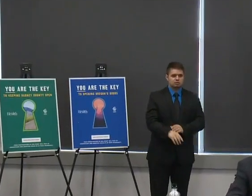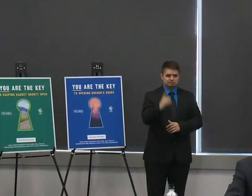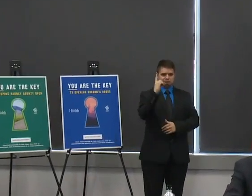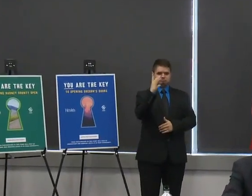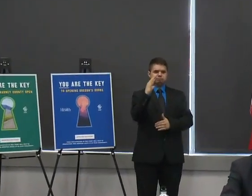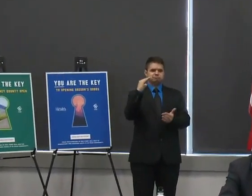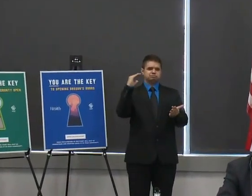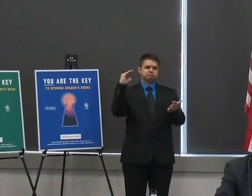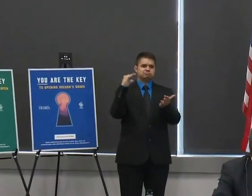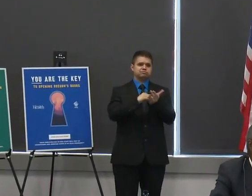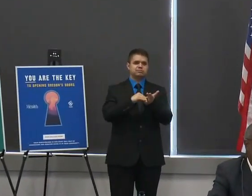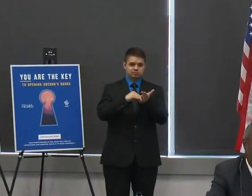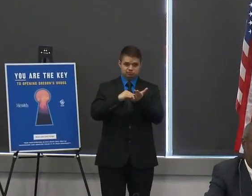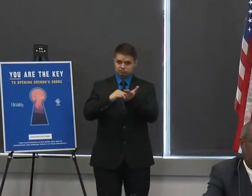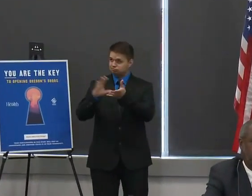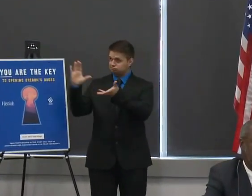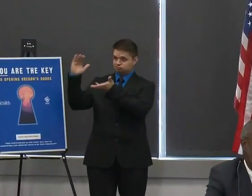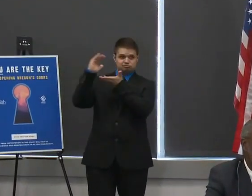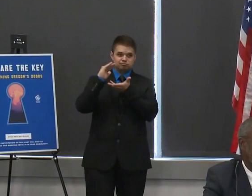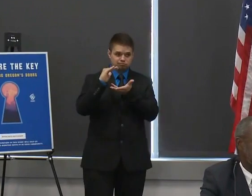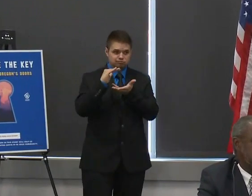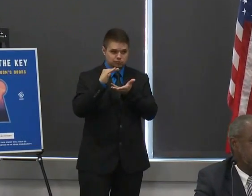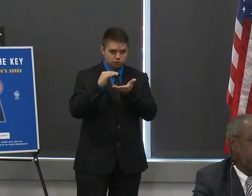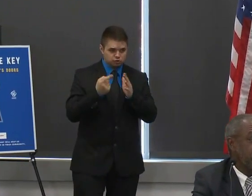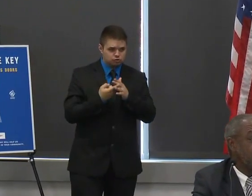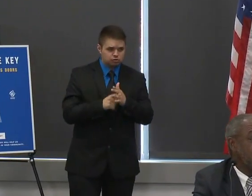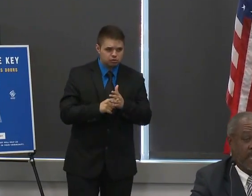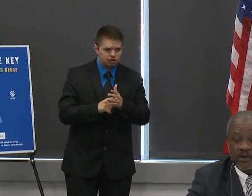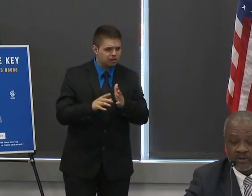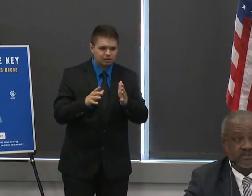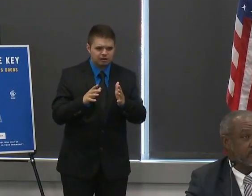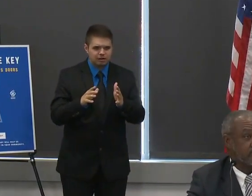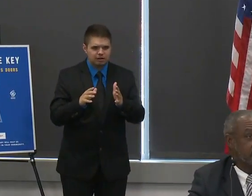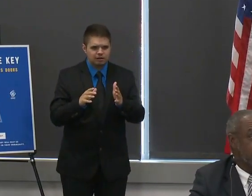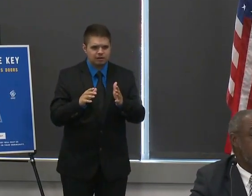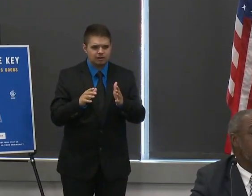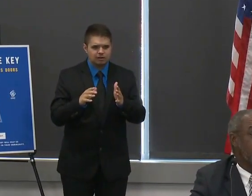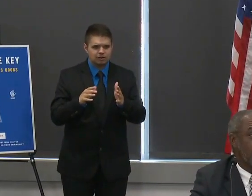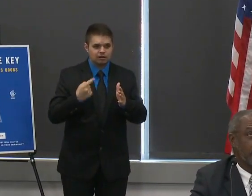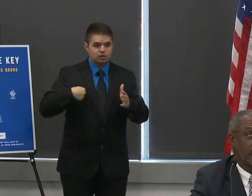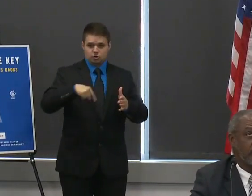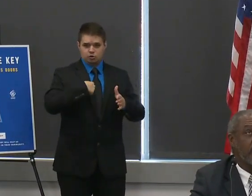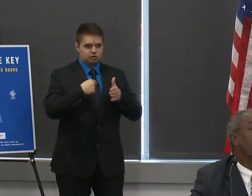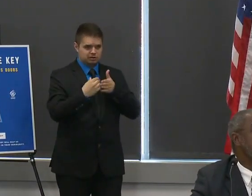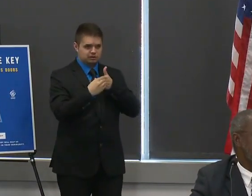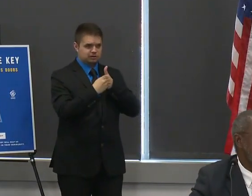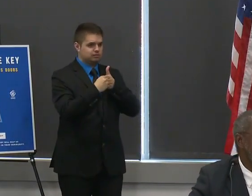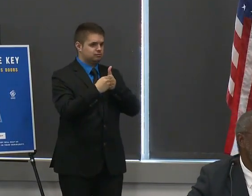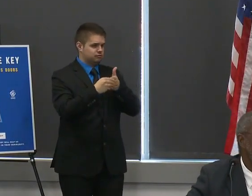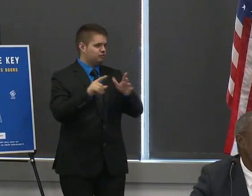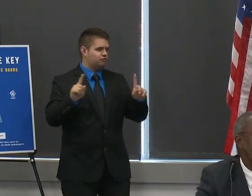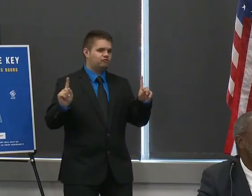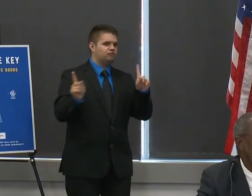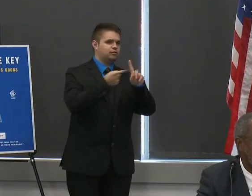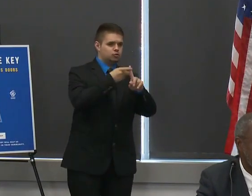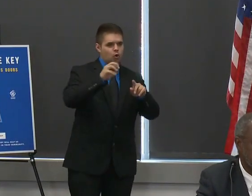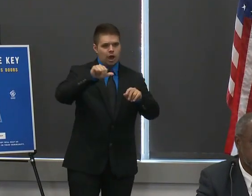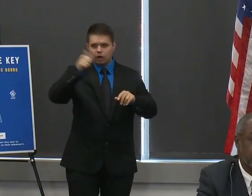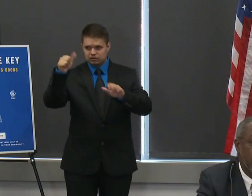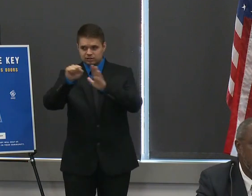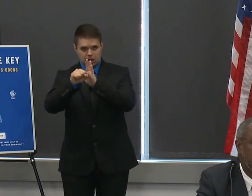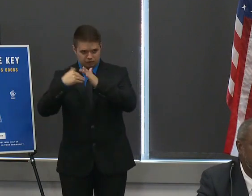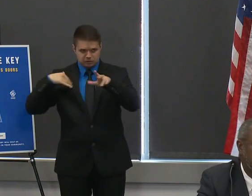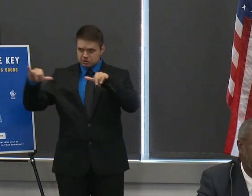started and i think the second part of the question was is this leading the way or is there are there other states that are taking similar